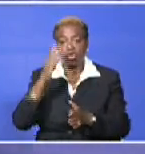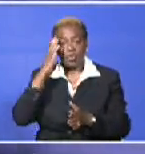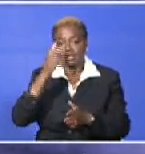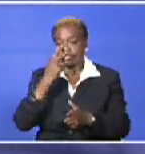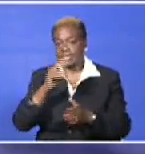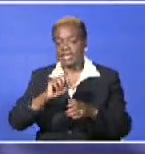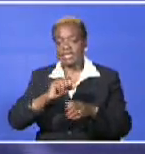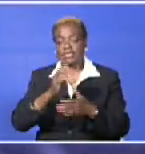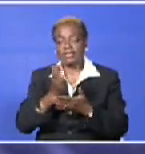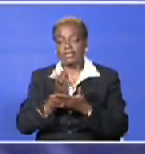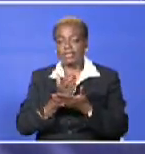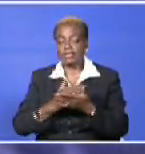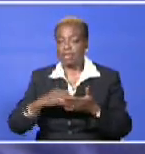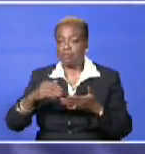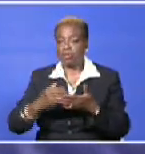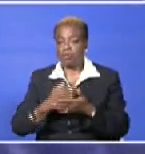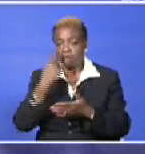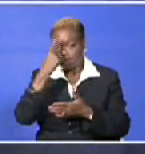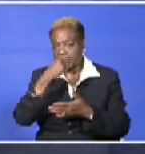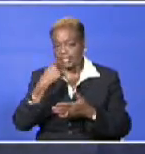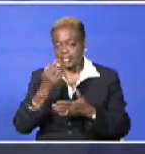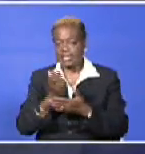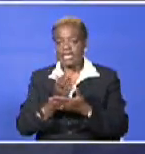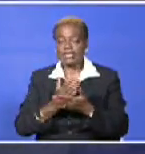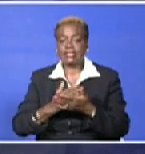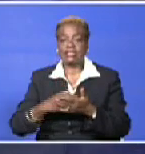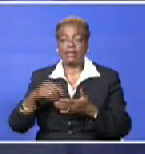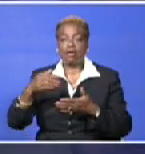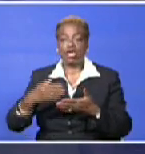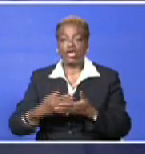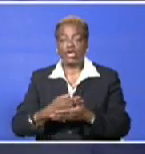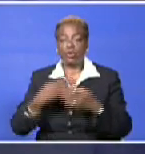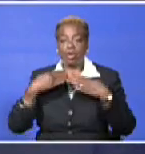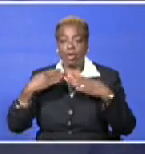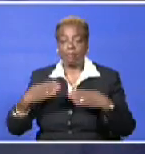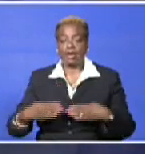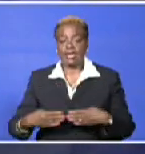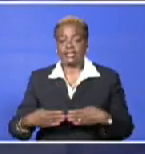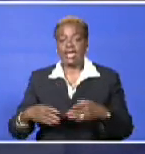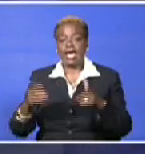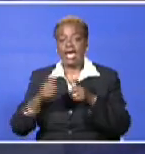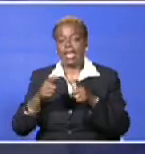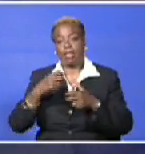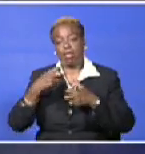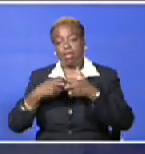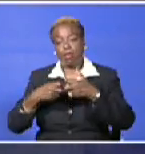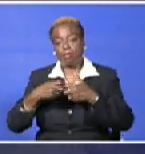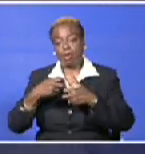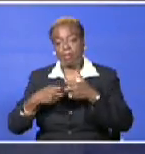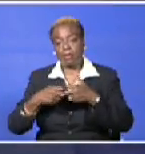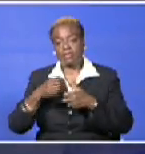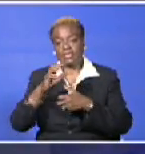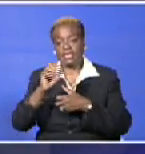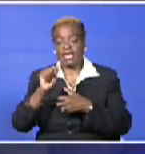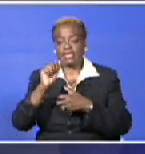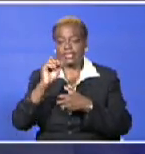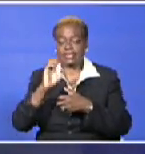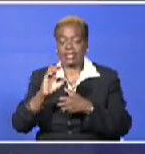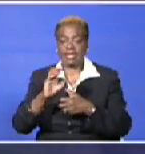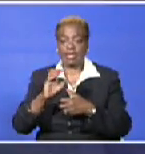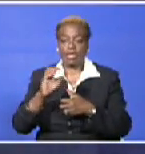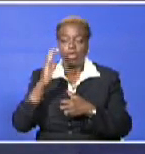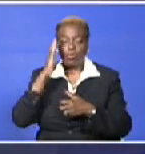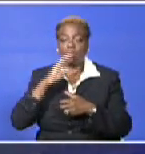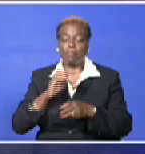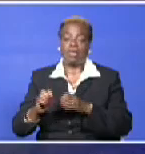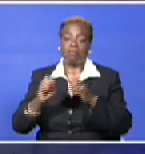bodies, and some new talent at the stage, which we encourage. I understand there's a little problem with CAC that might be moved around as well. Yeah, we're just waiting on the